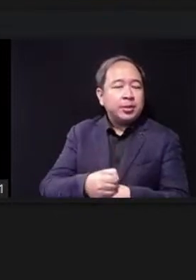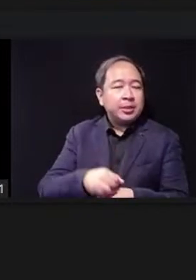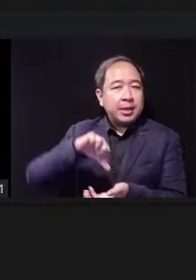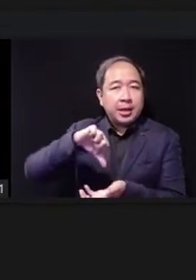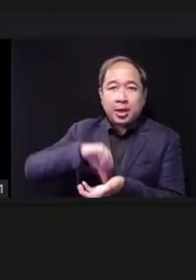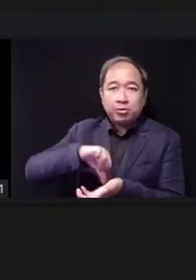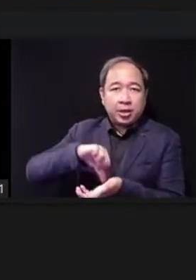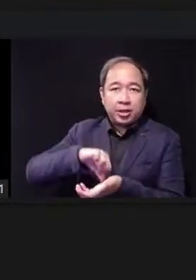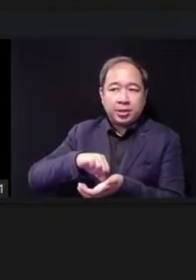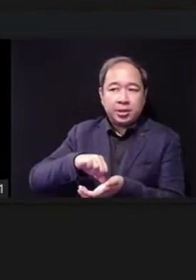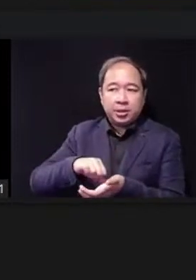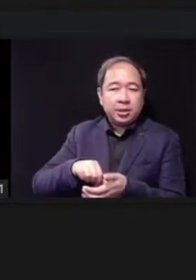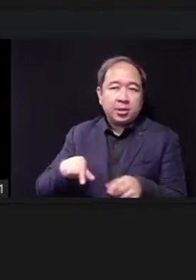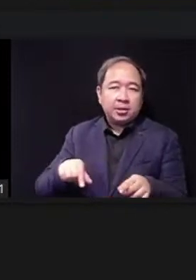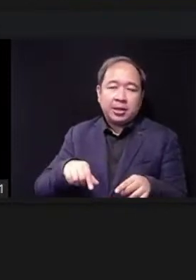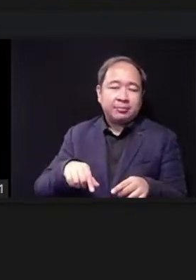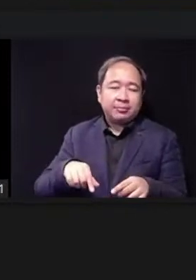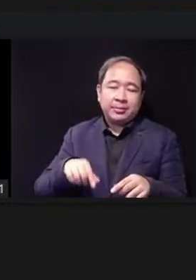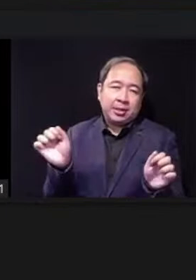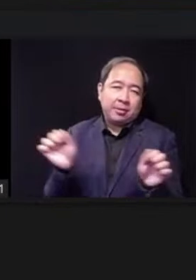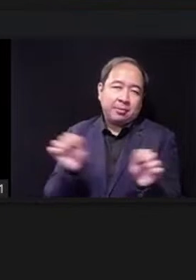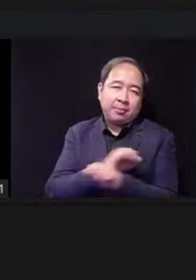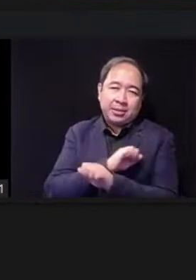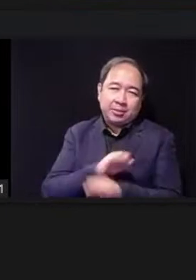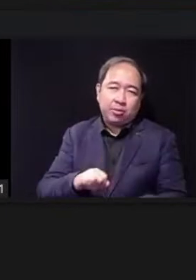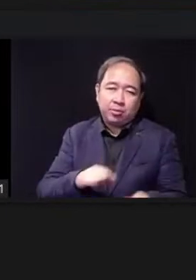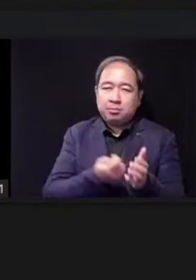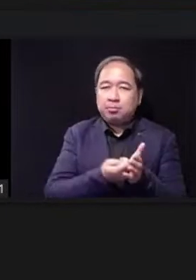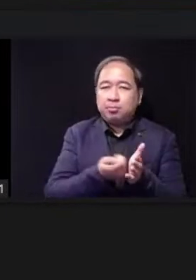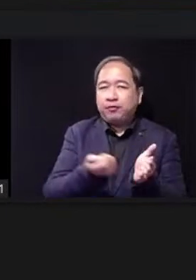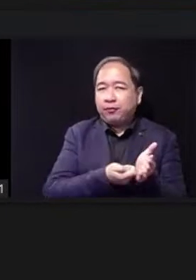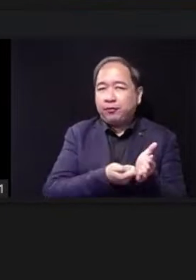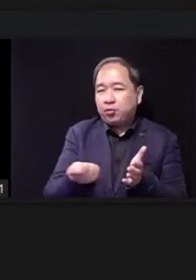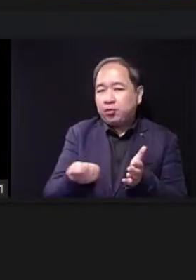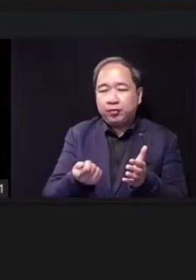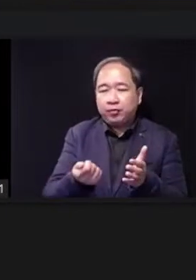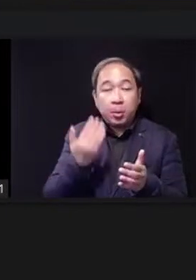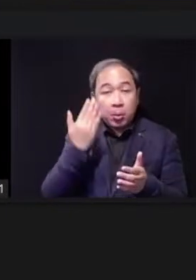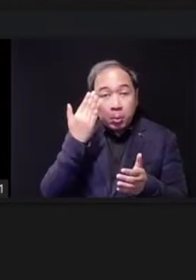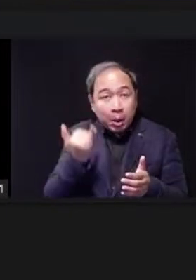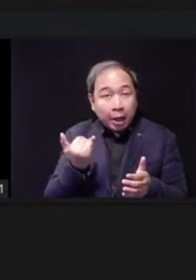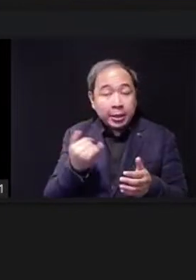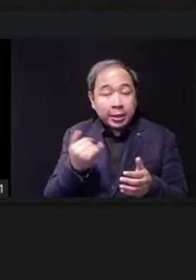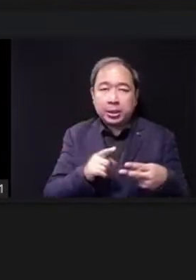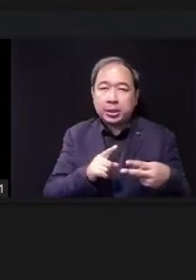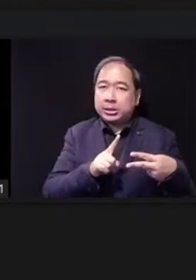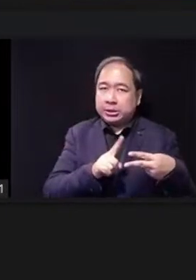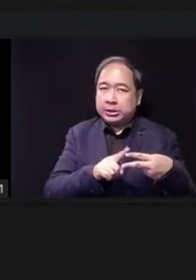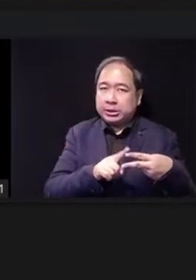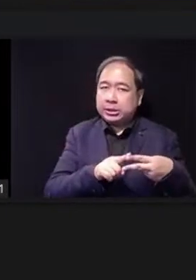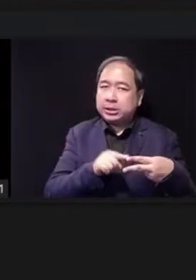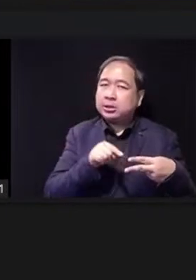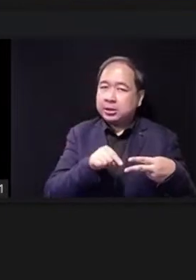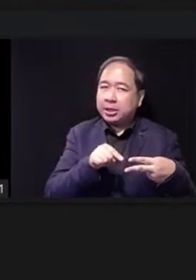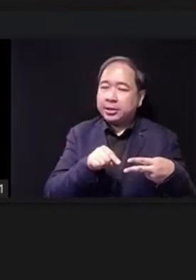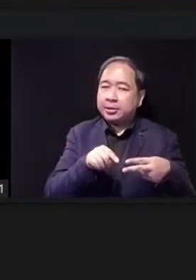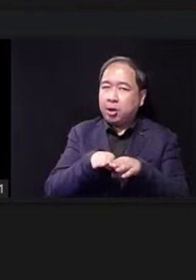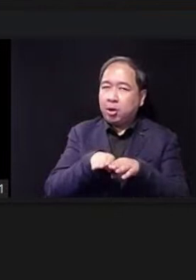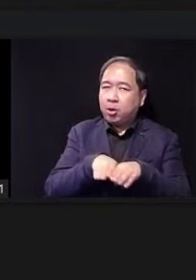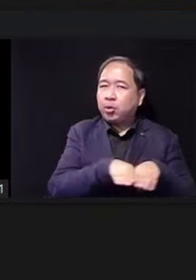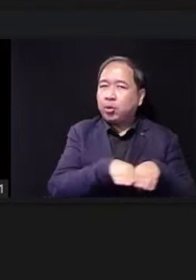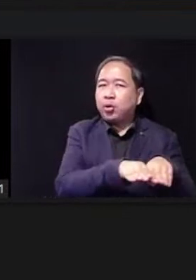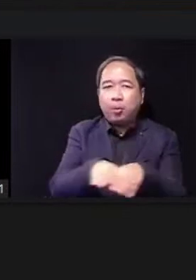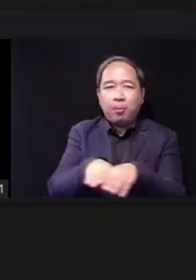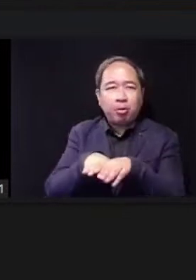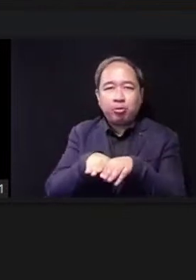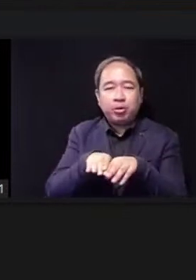cannot go along with this deletion for two reasons. One, this is a relatively common formulation,